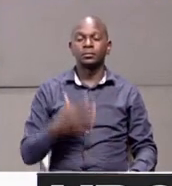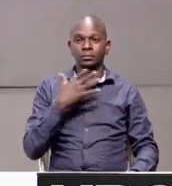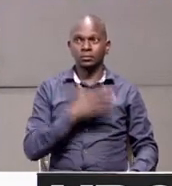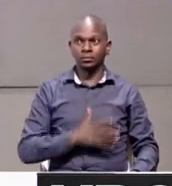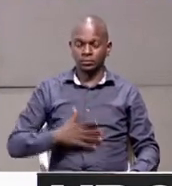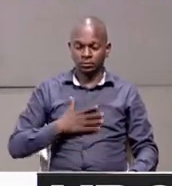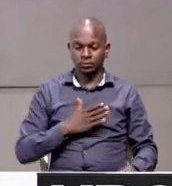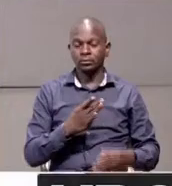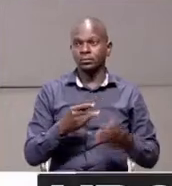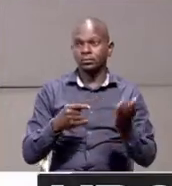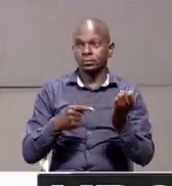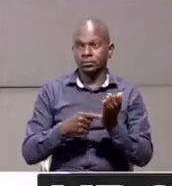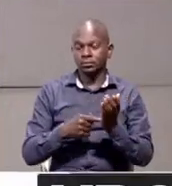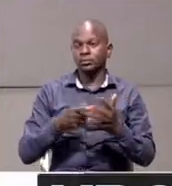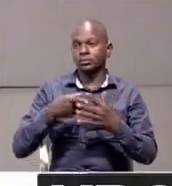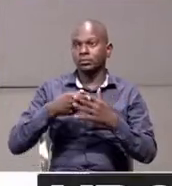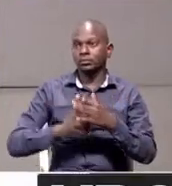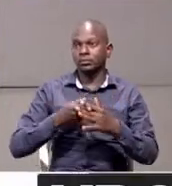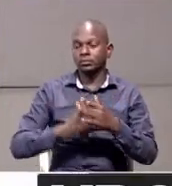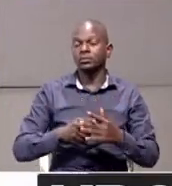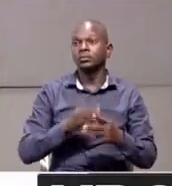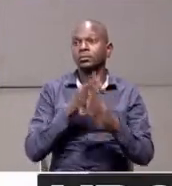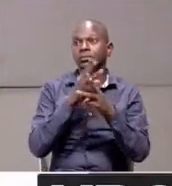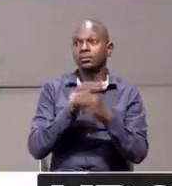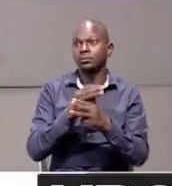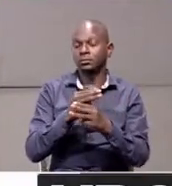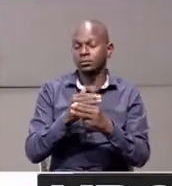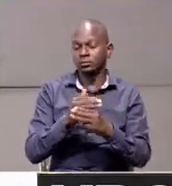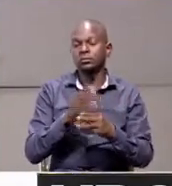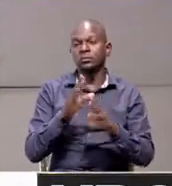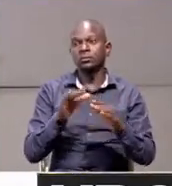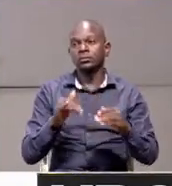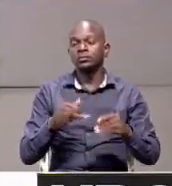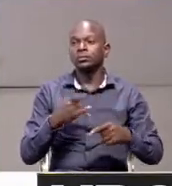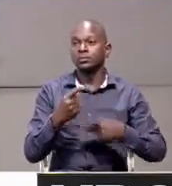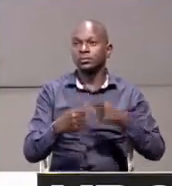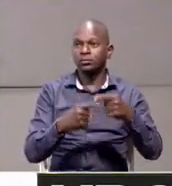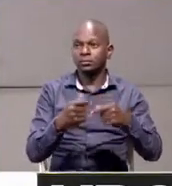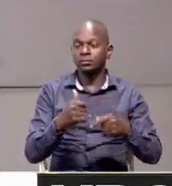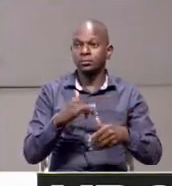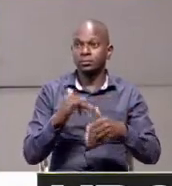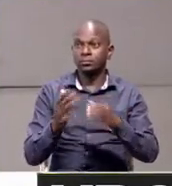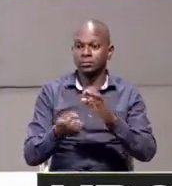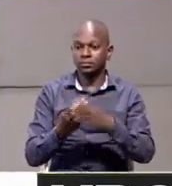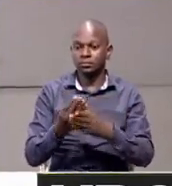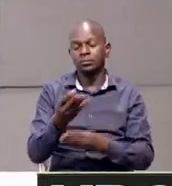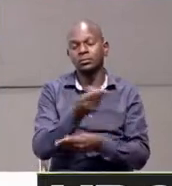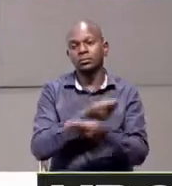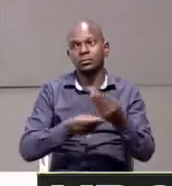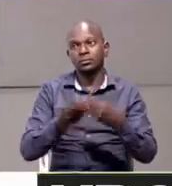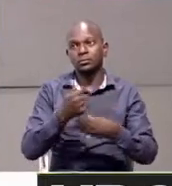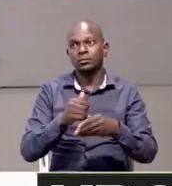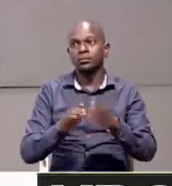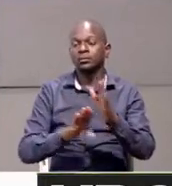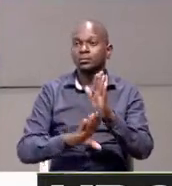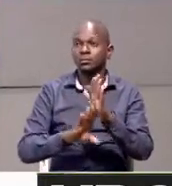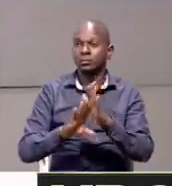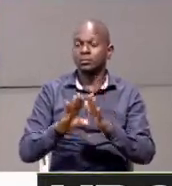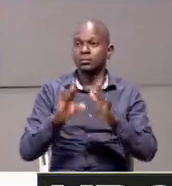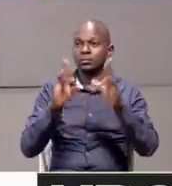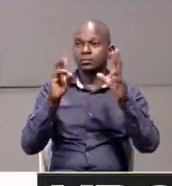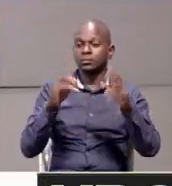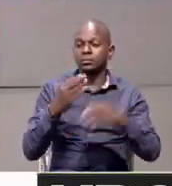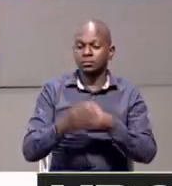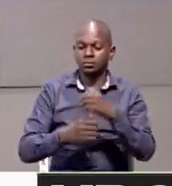Science, technology, engineering, mathematics, and humanities for sustainable growth and economic development was the theme for